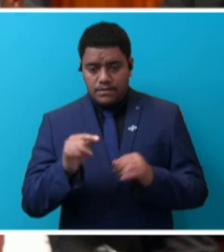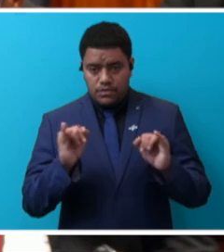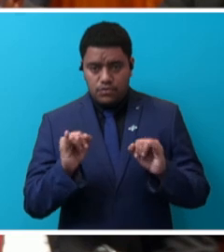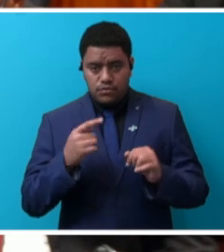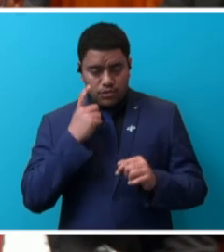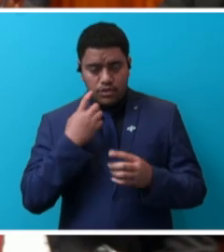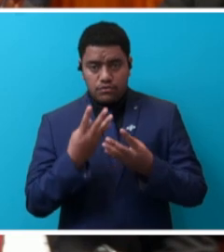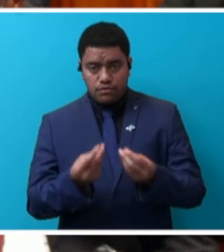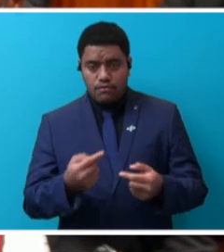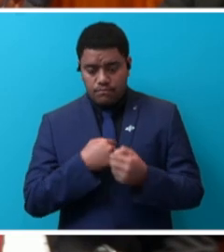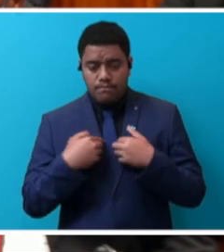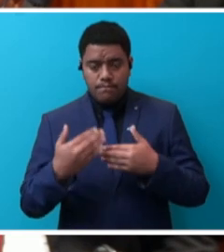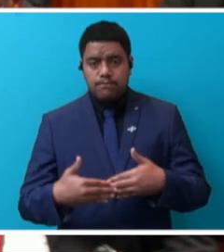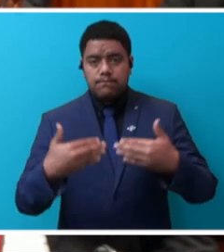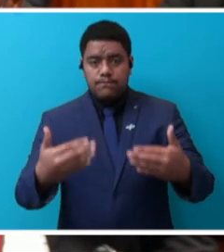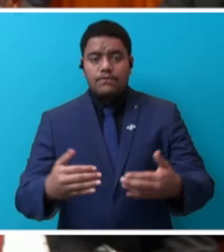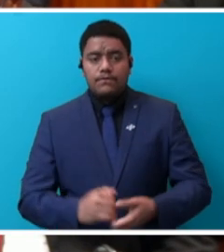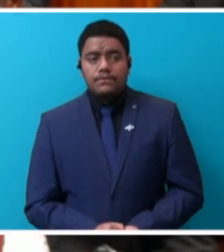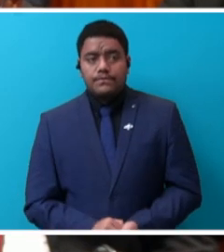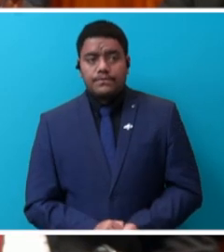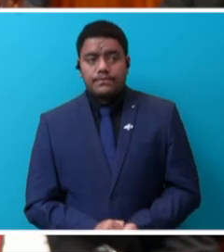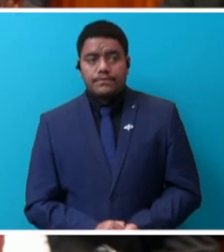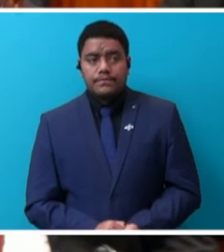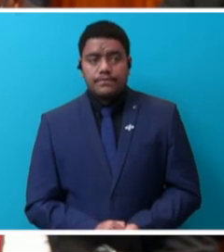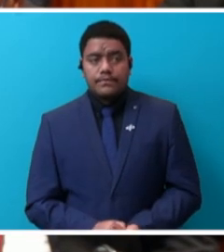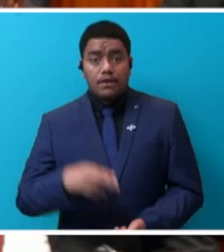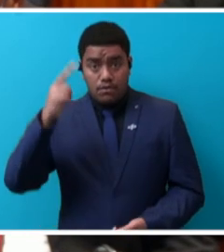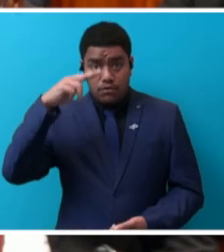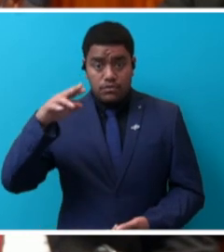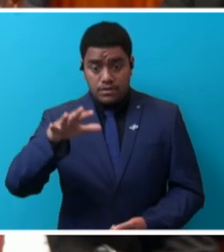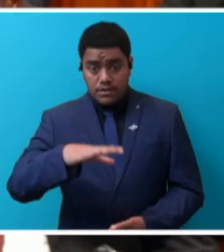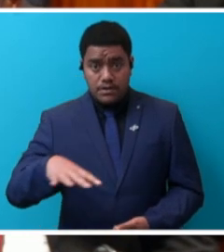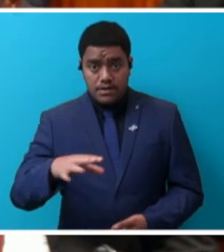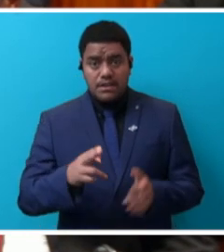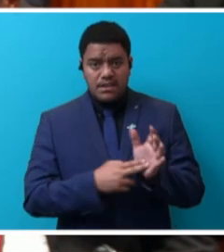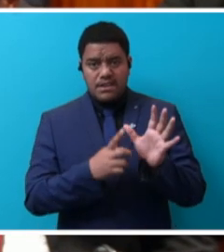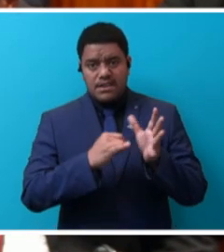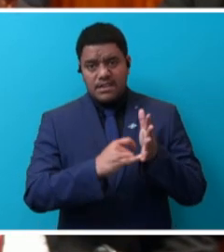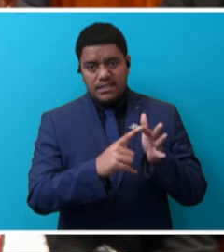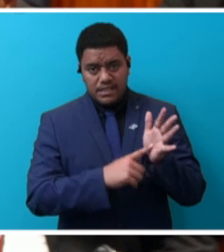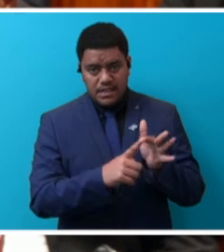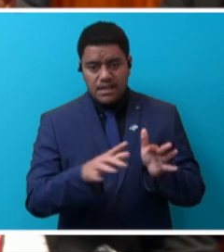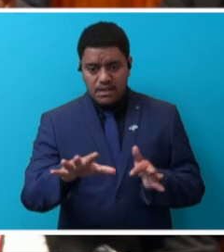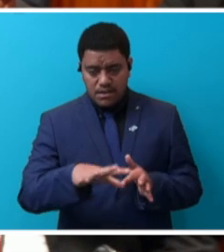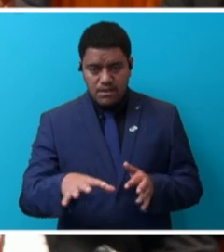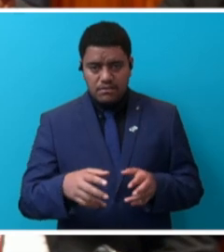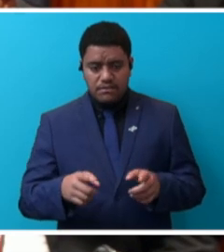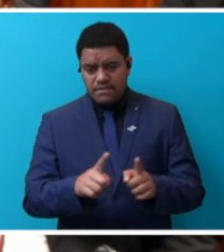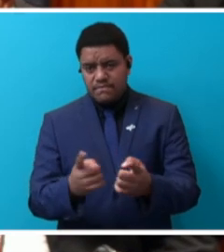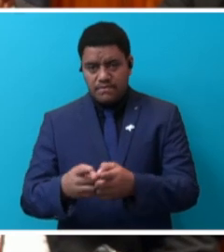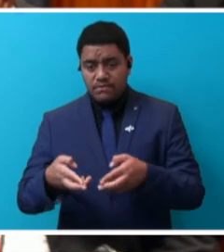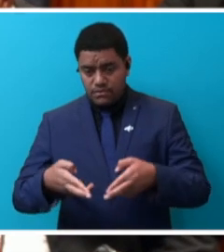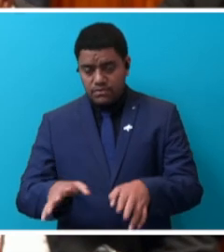we move forward. Around the Nausori area, Nasele Crescent, Gadwaya Street, Wainibuku Settlement